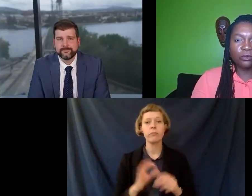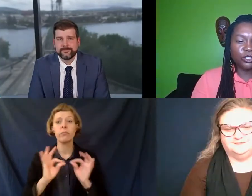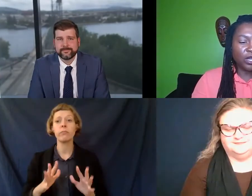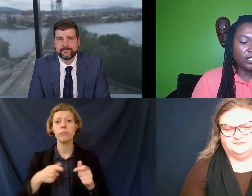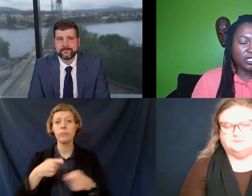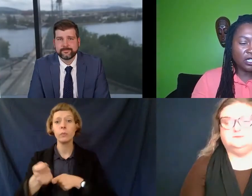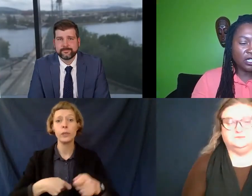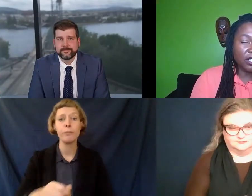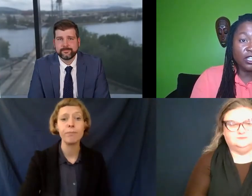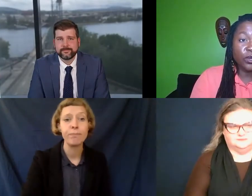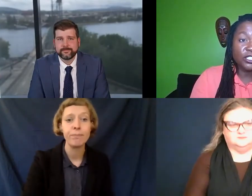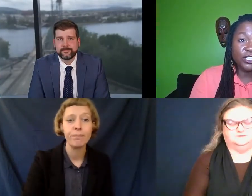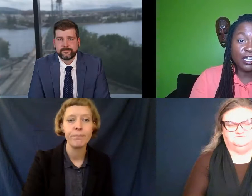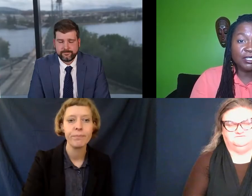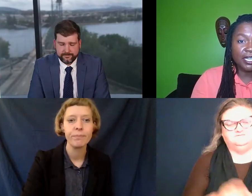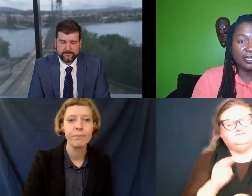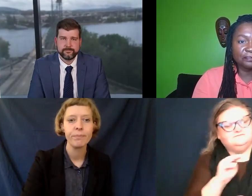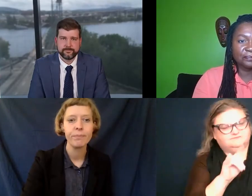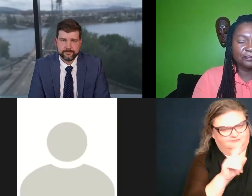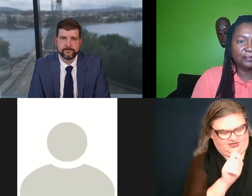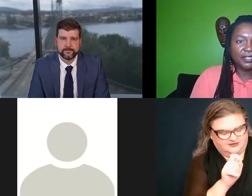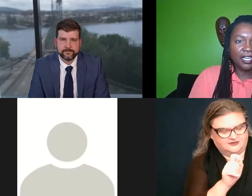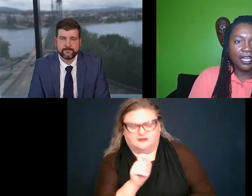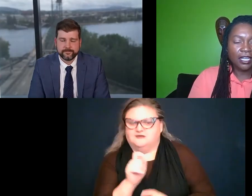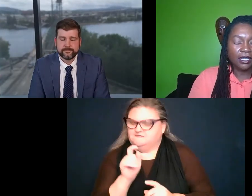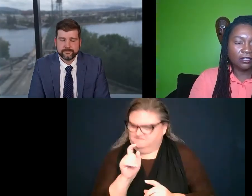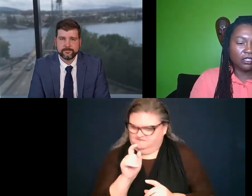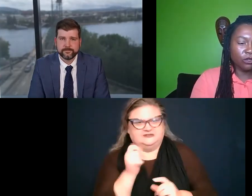So Mike, you know, trust is a theme of a lot of the questions that I'm seeing.